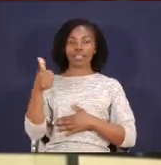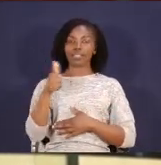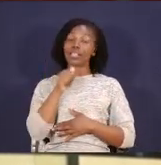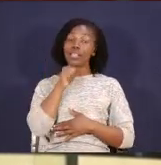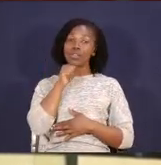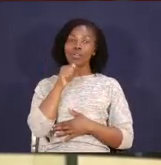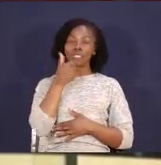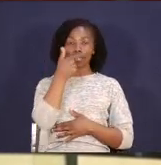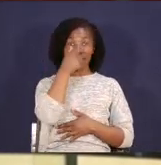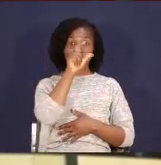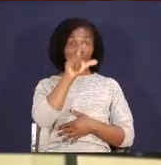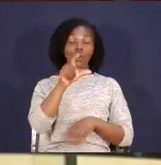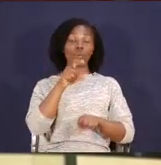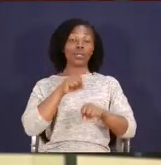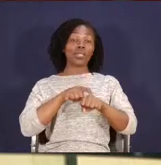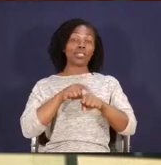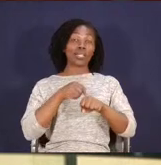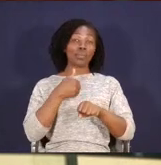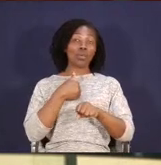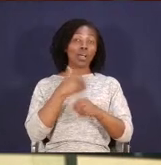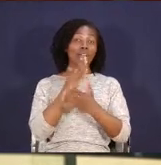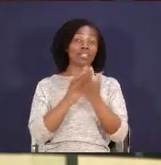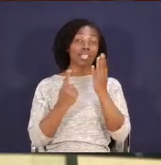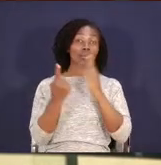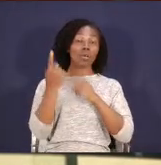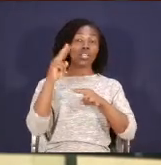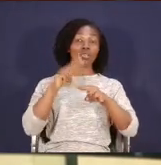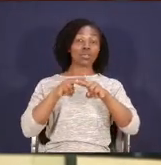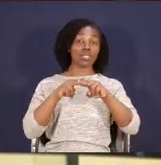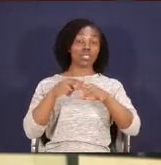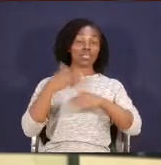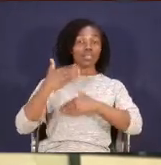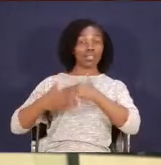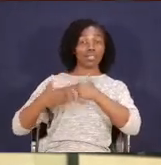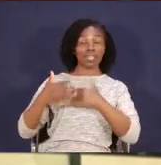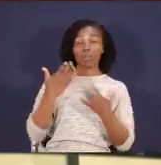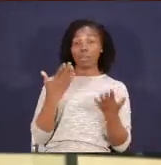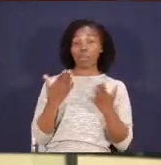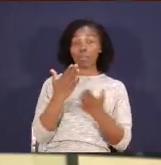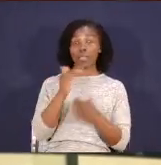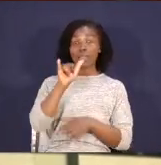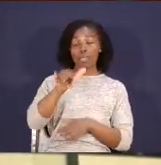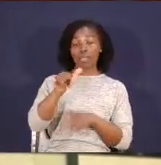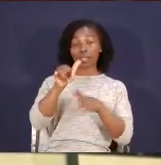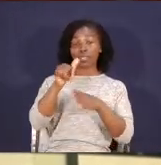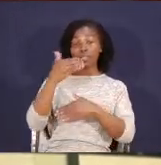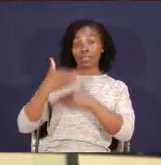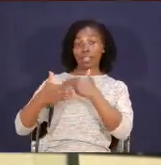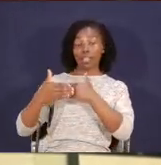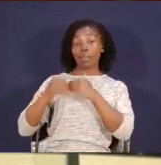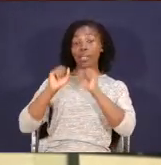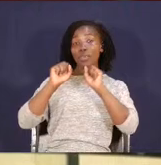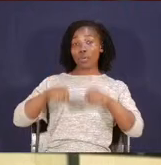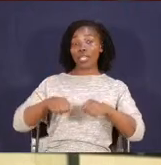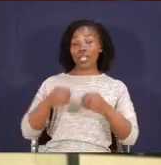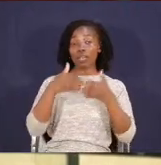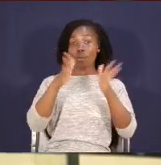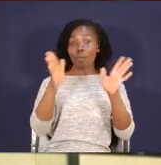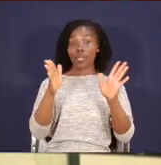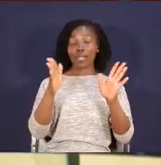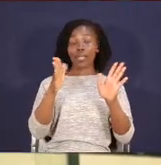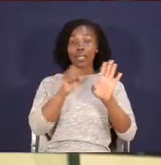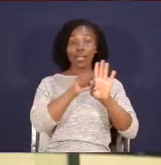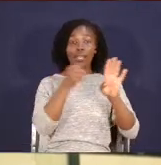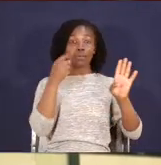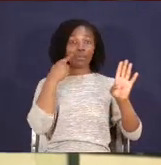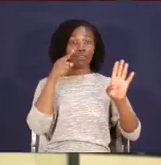it for granted when you have somebody next to you. You never know, that person could open a door for you. And so take care of the person next to you and the one behind